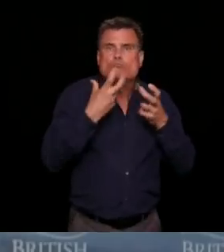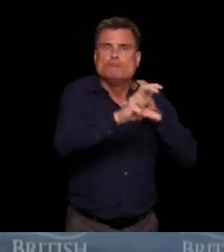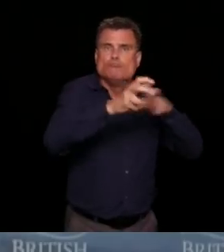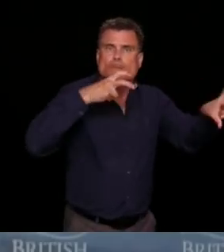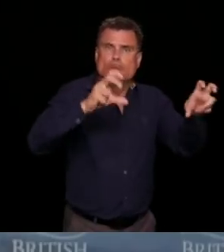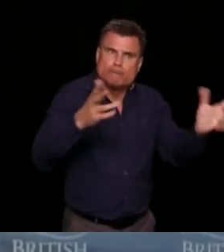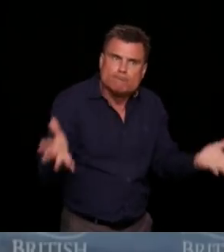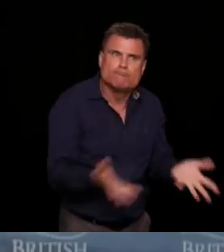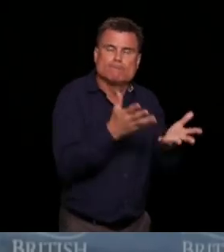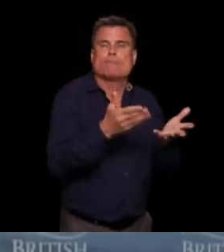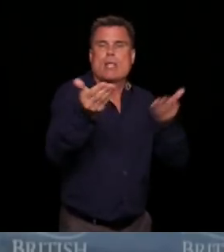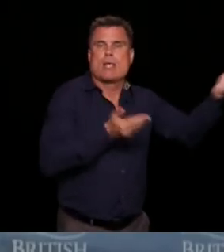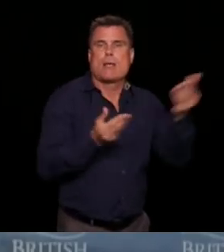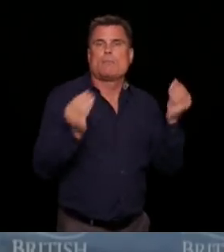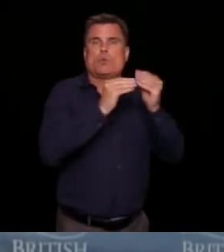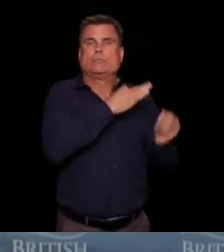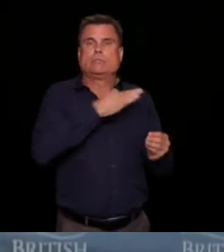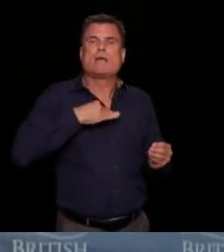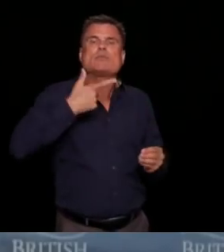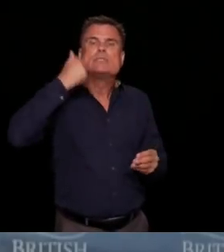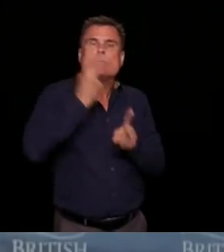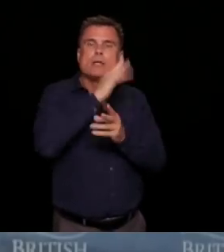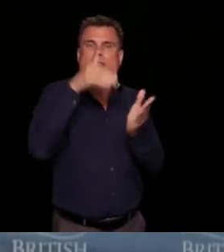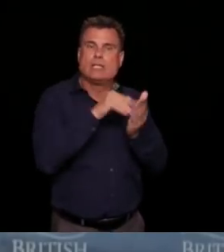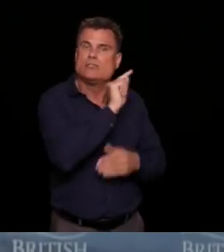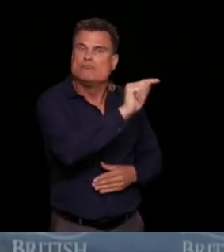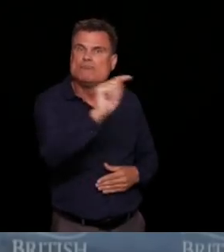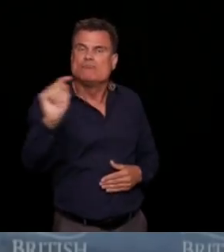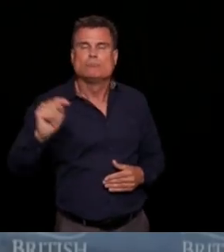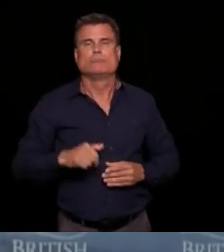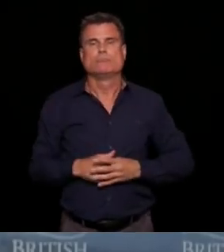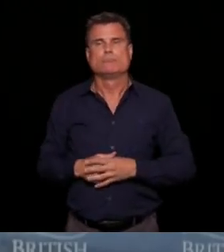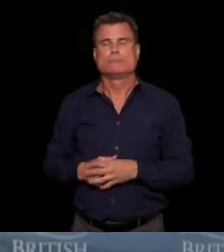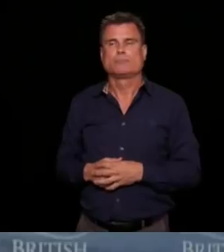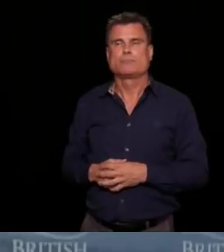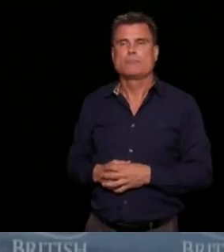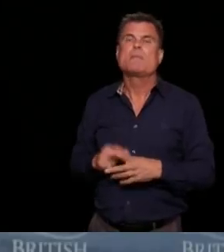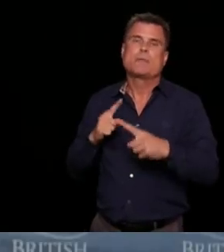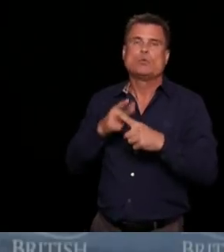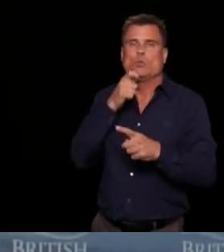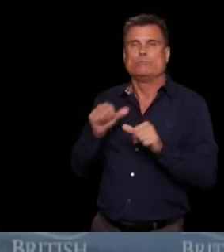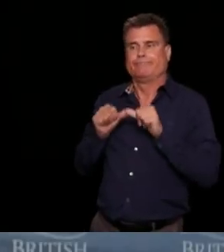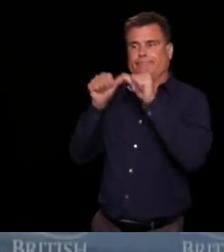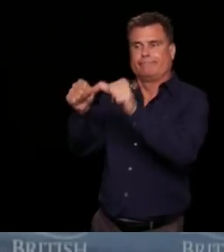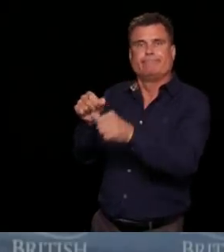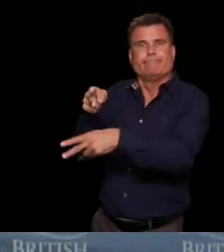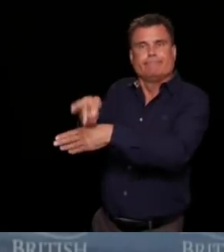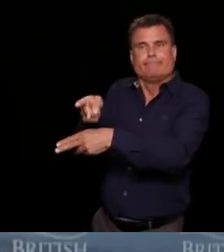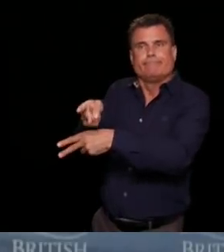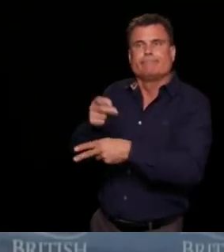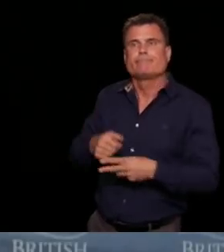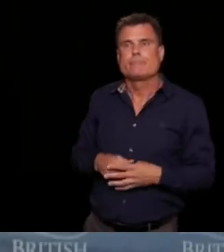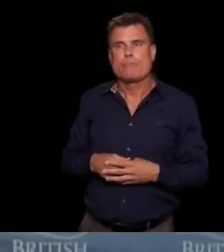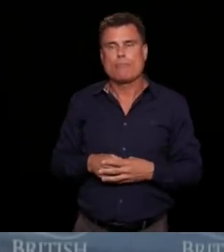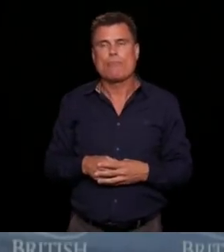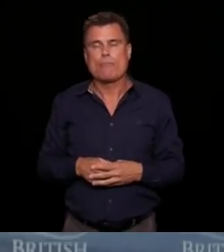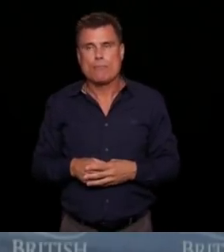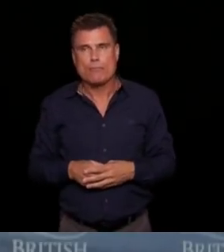per site to offset administration costs. As you know, ministry staff are